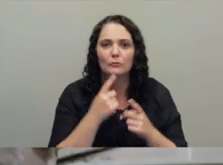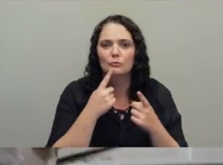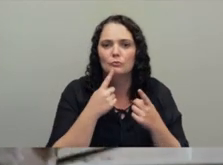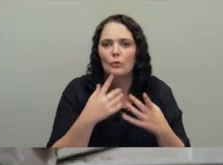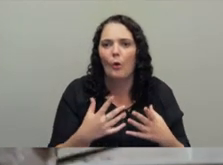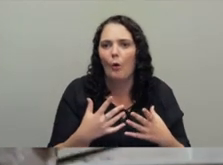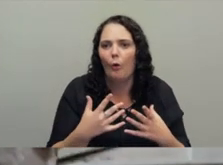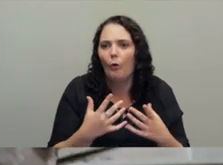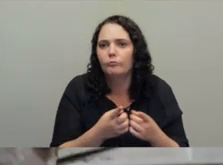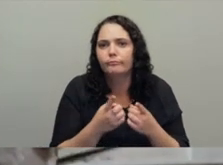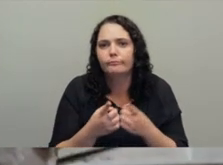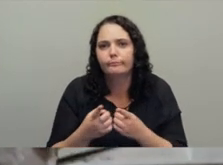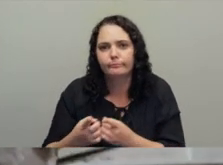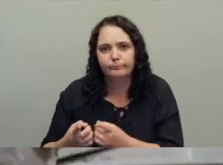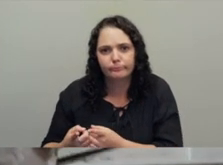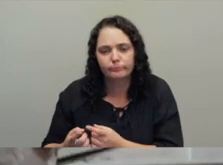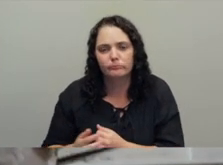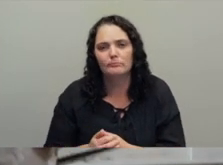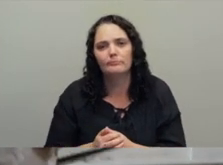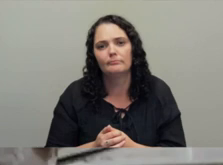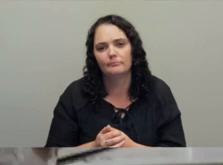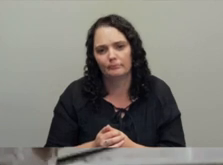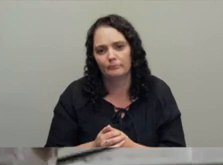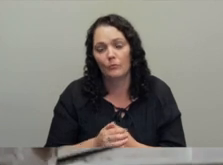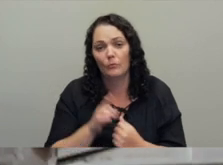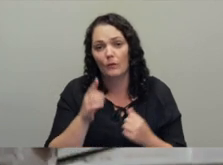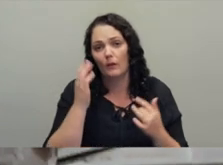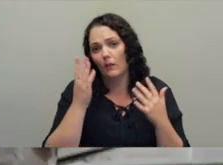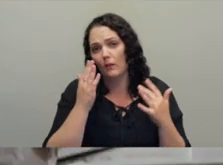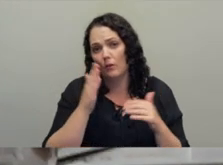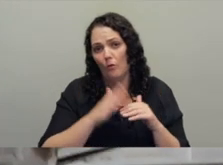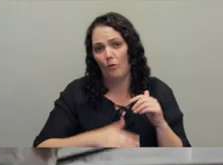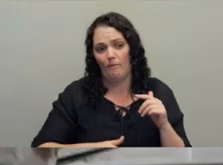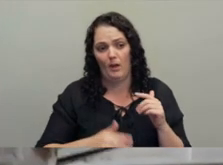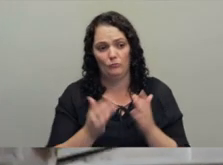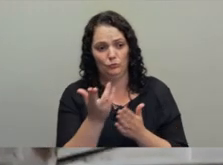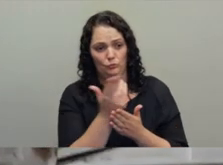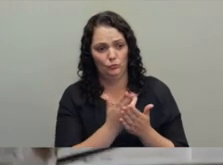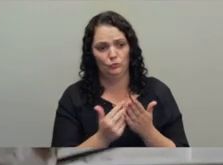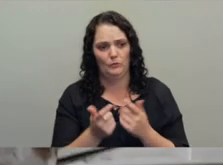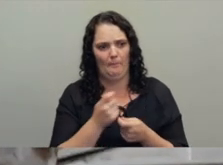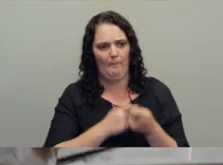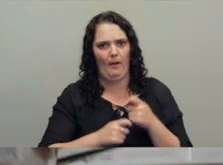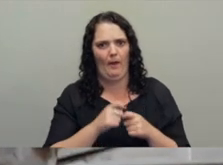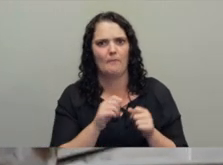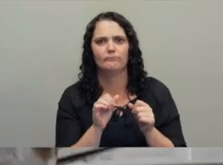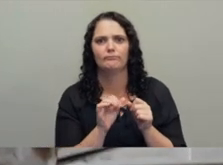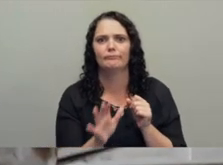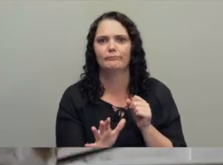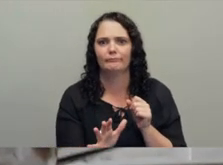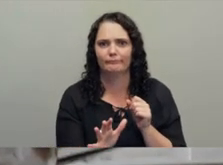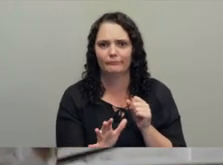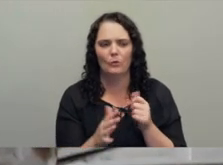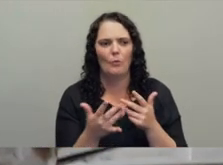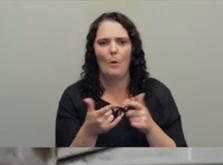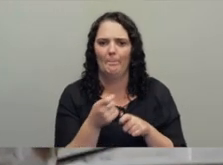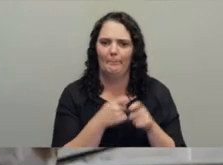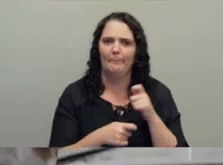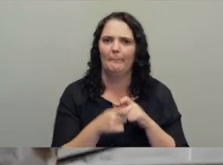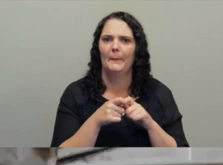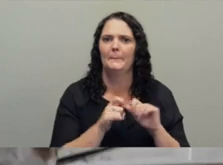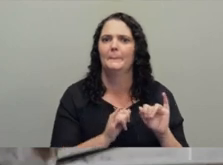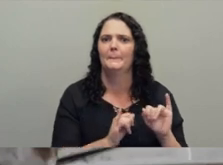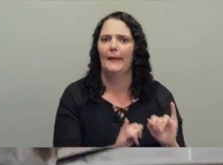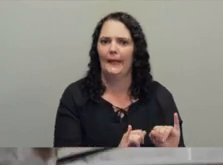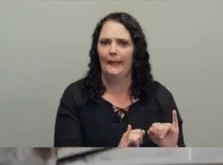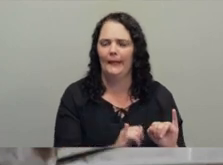we talk about what makes a drawing good or what makes a drawing bad, I'm going to ask you that question, and then we're going to take each one of your answers and really